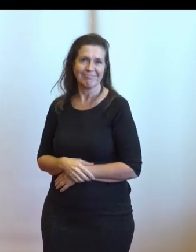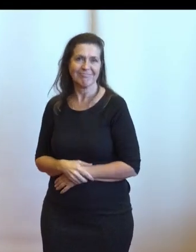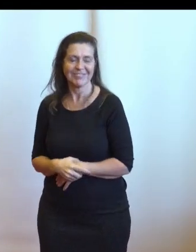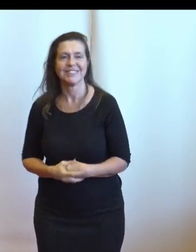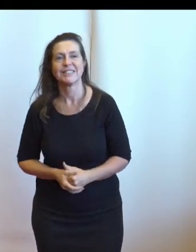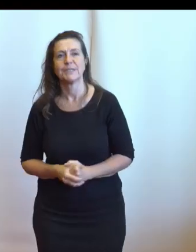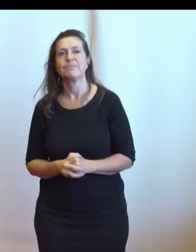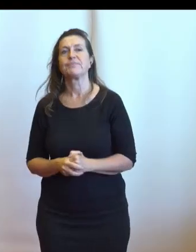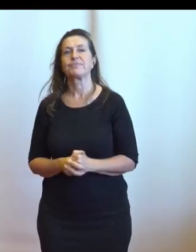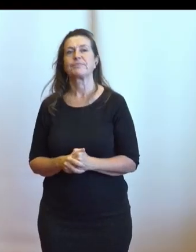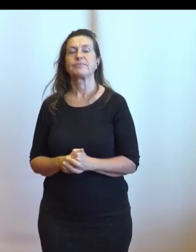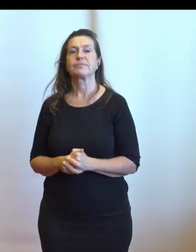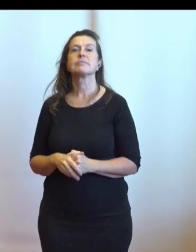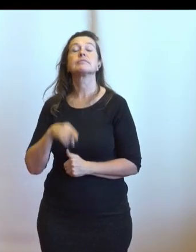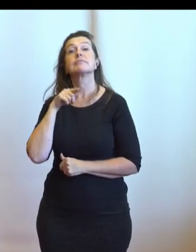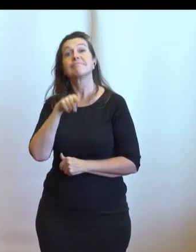Just in compliment with